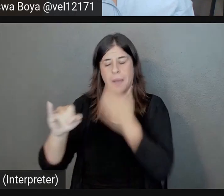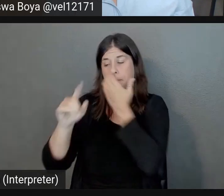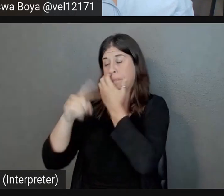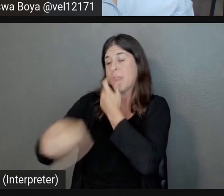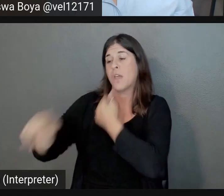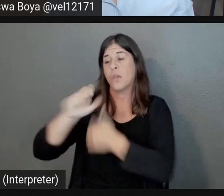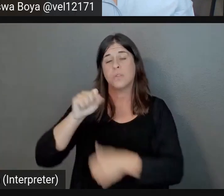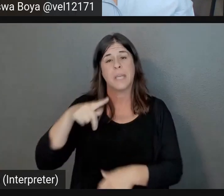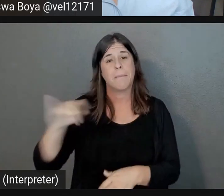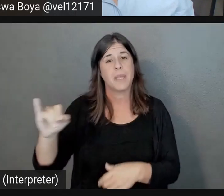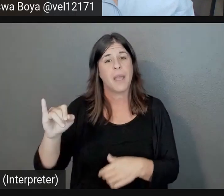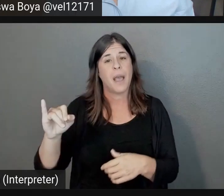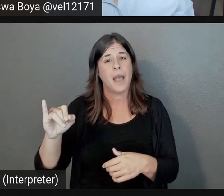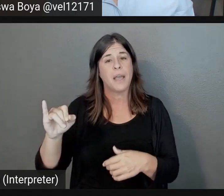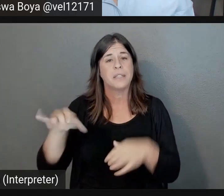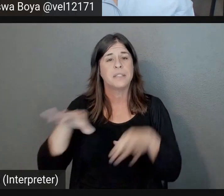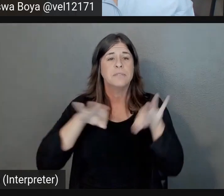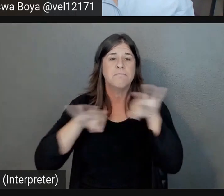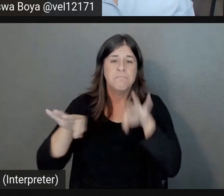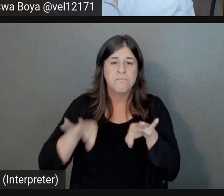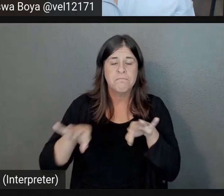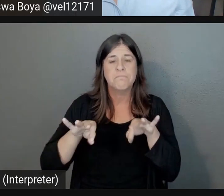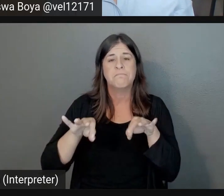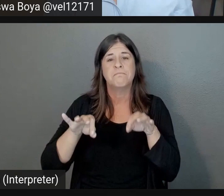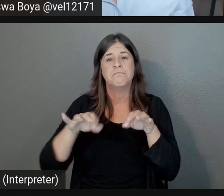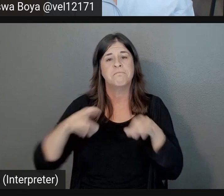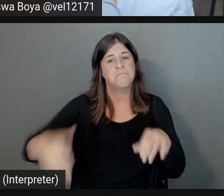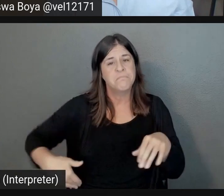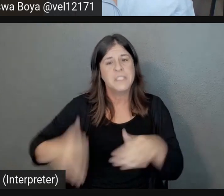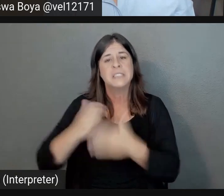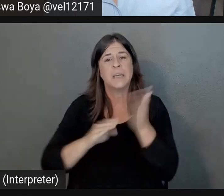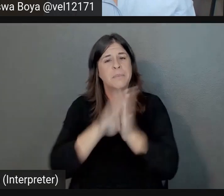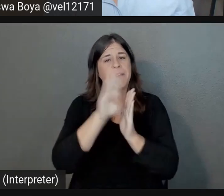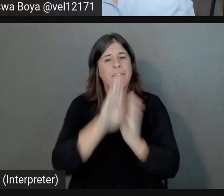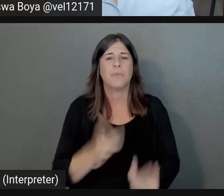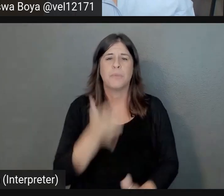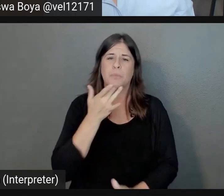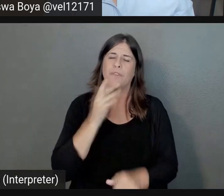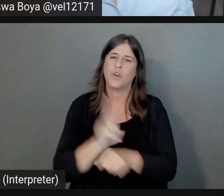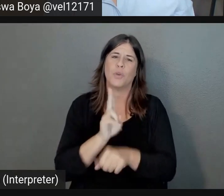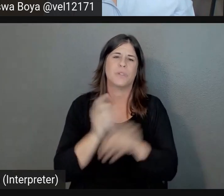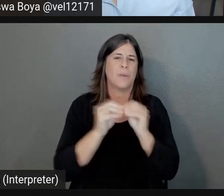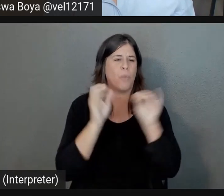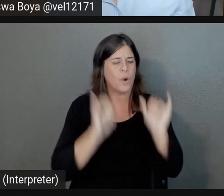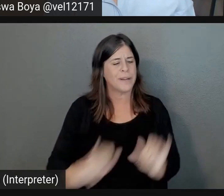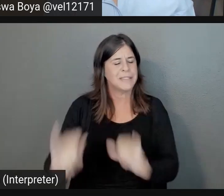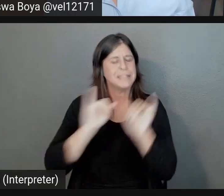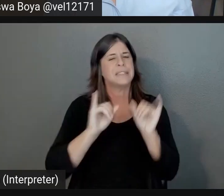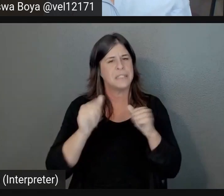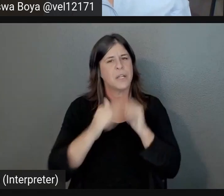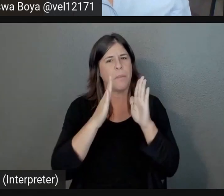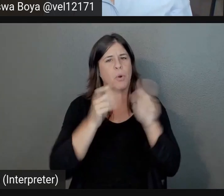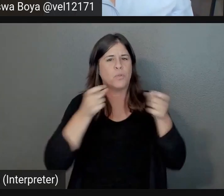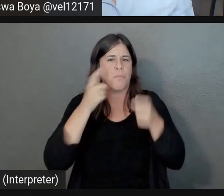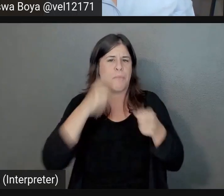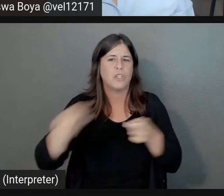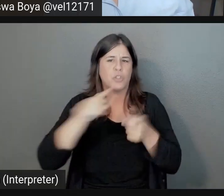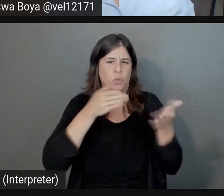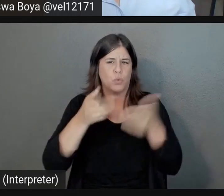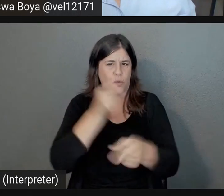are descriptive and intuitive, some developers prefer using a more consistent approach to managing these services,